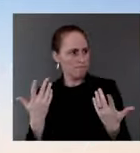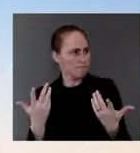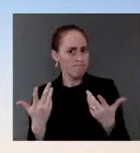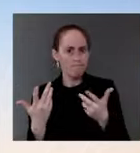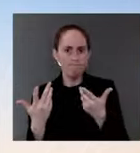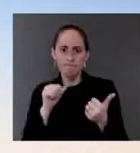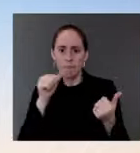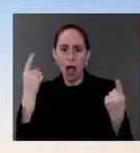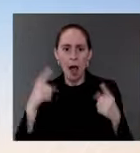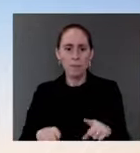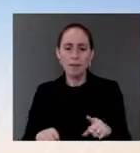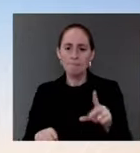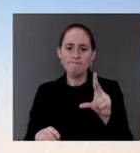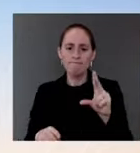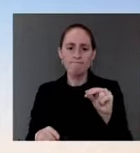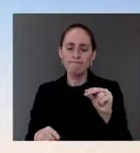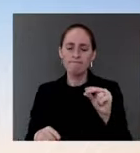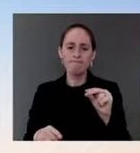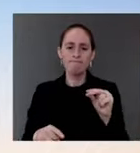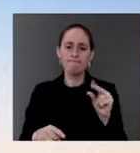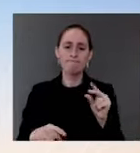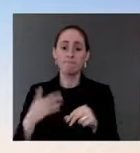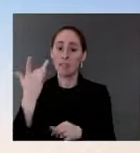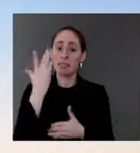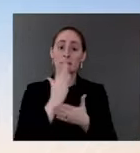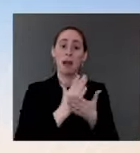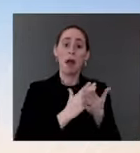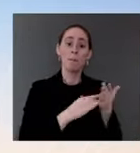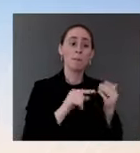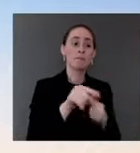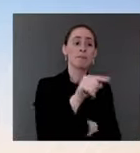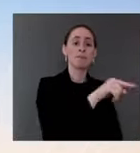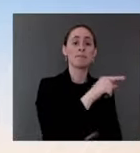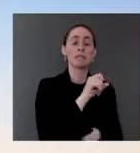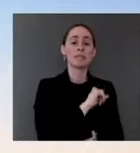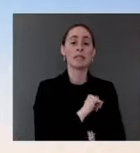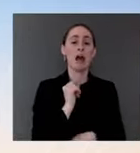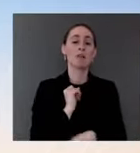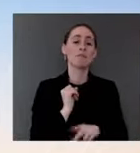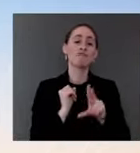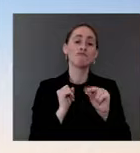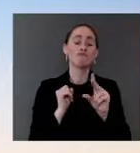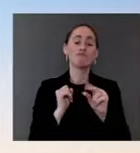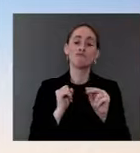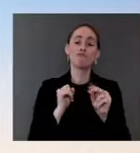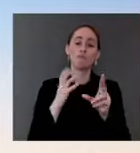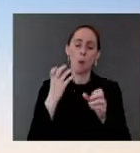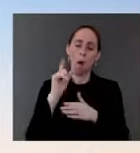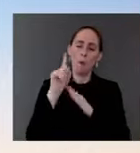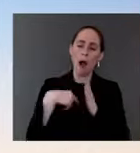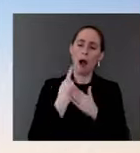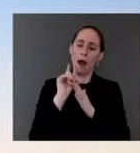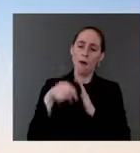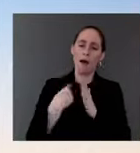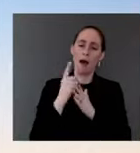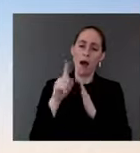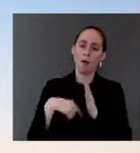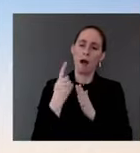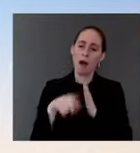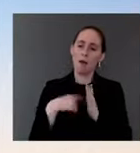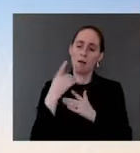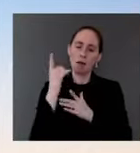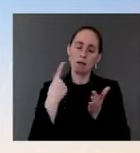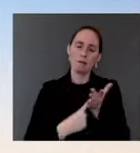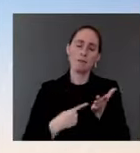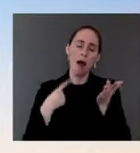process. And you're absolutely right. There are key countries in the world where we have not had ambassadors. The president has been in office for almost a year now, and